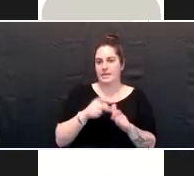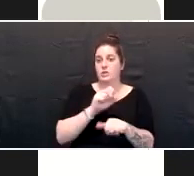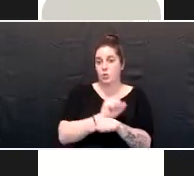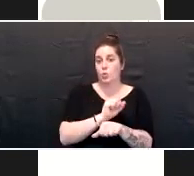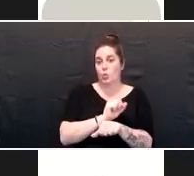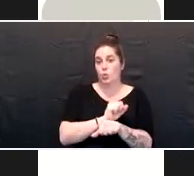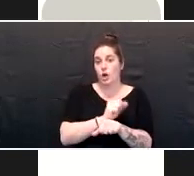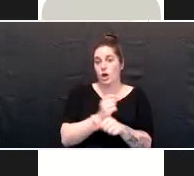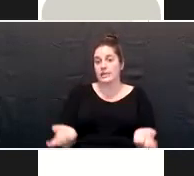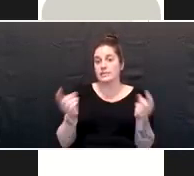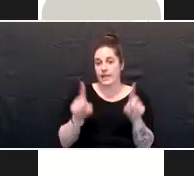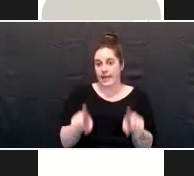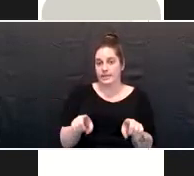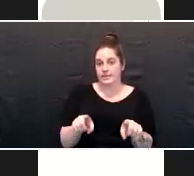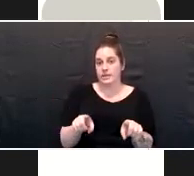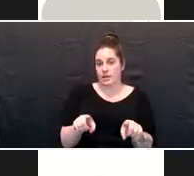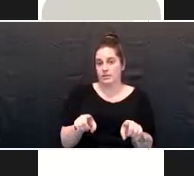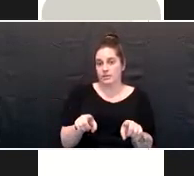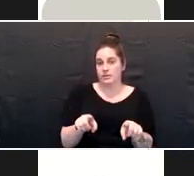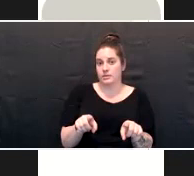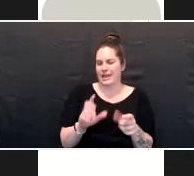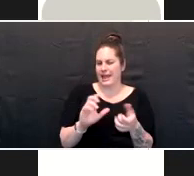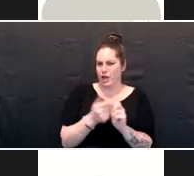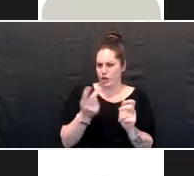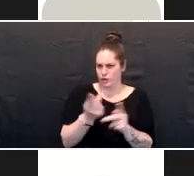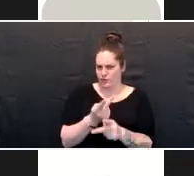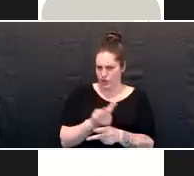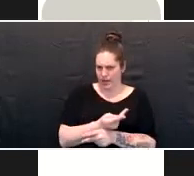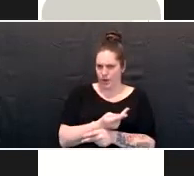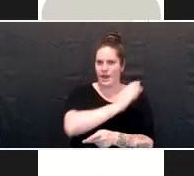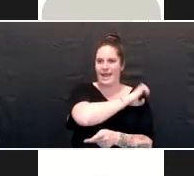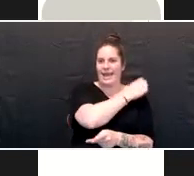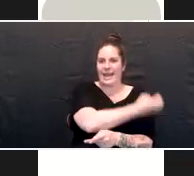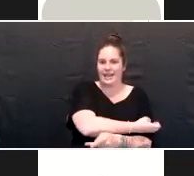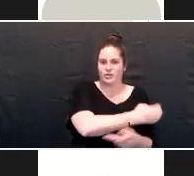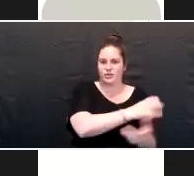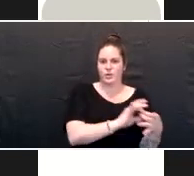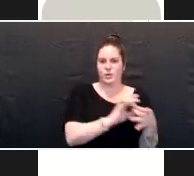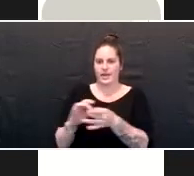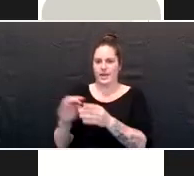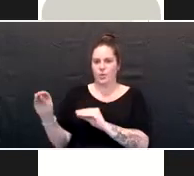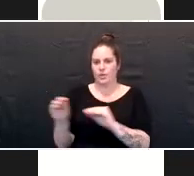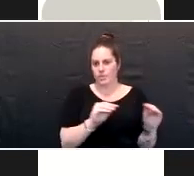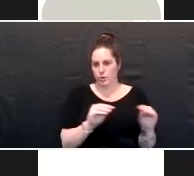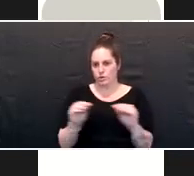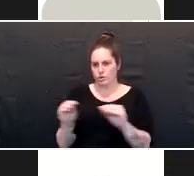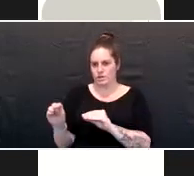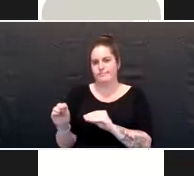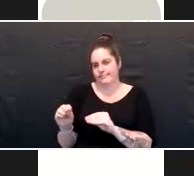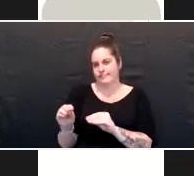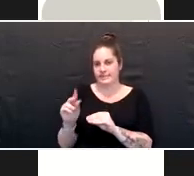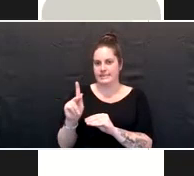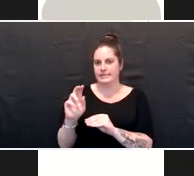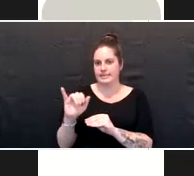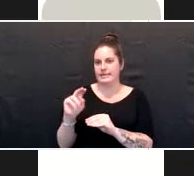calculate the kinetic energy? This energy associated with motion. That's what kinetic energy is, energy